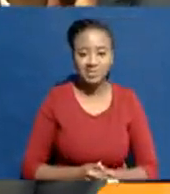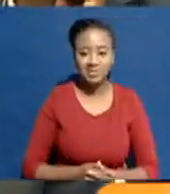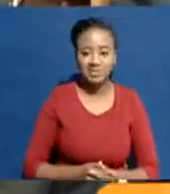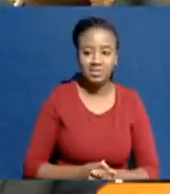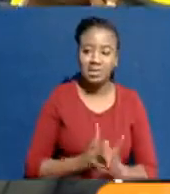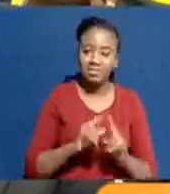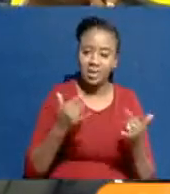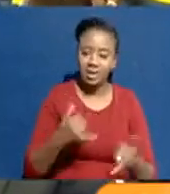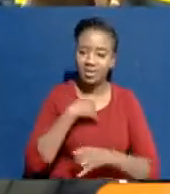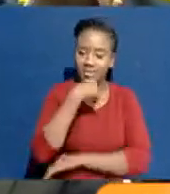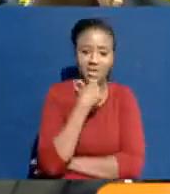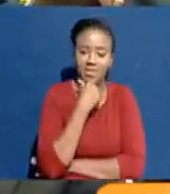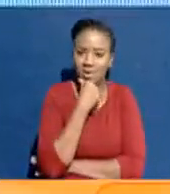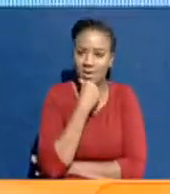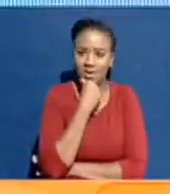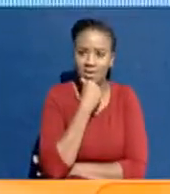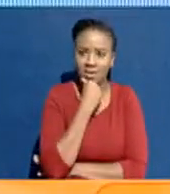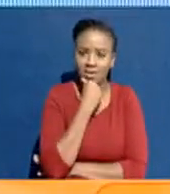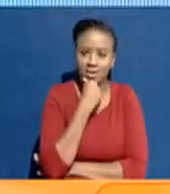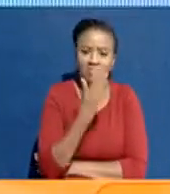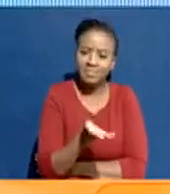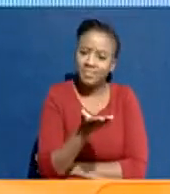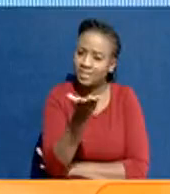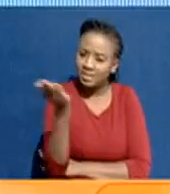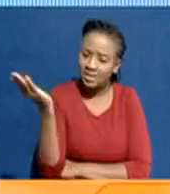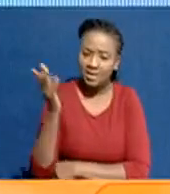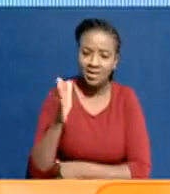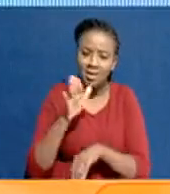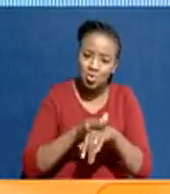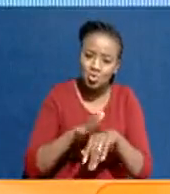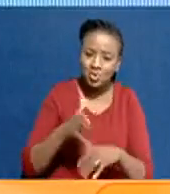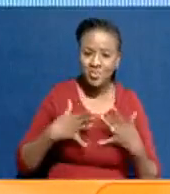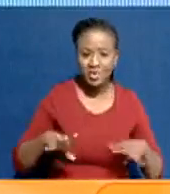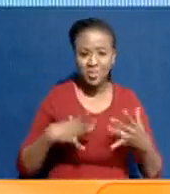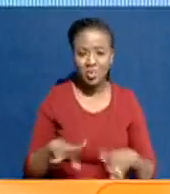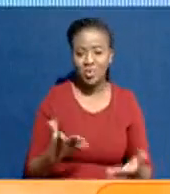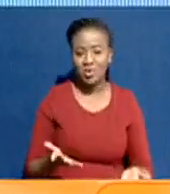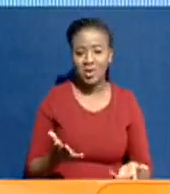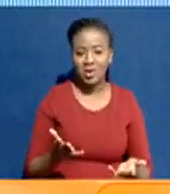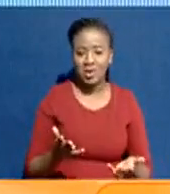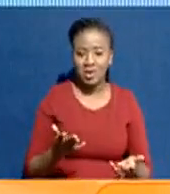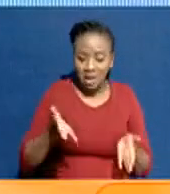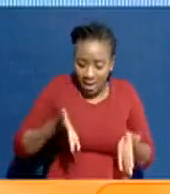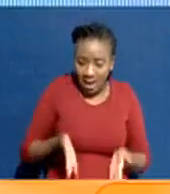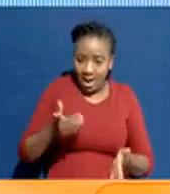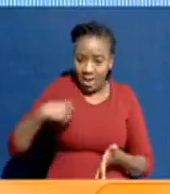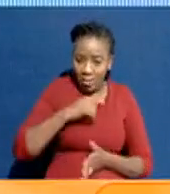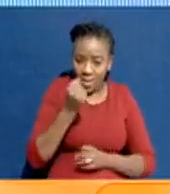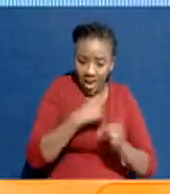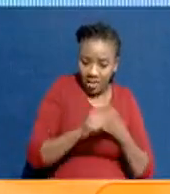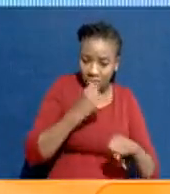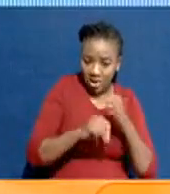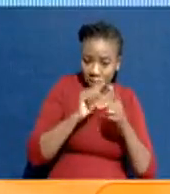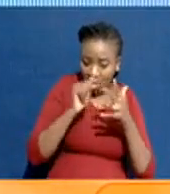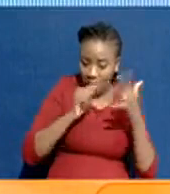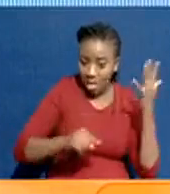And I'm asking myself, good people, yeah? The interventions we are making is